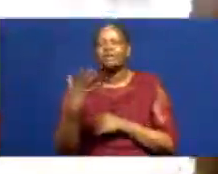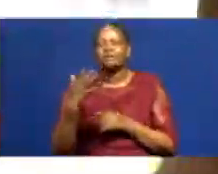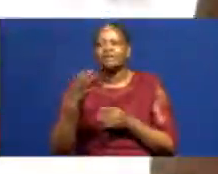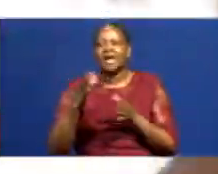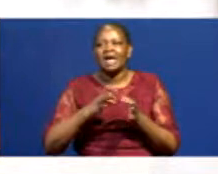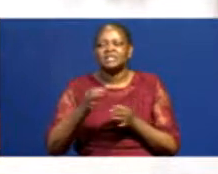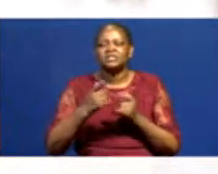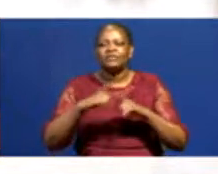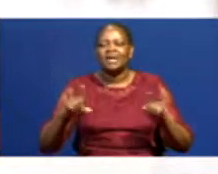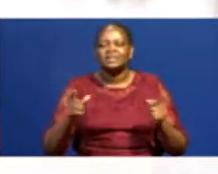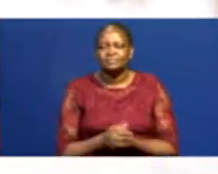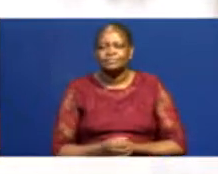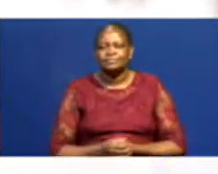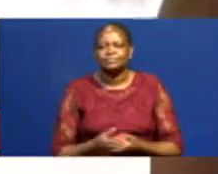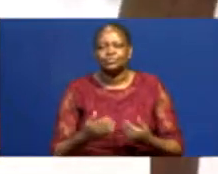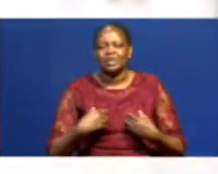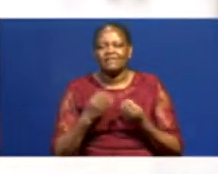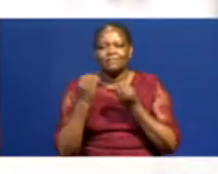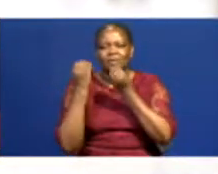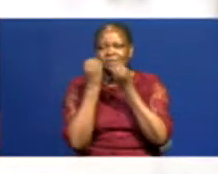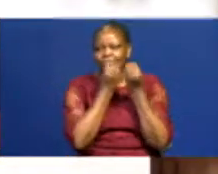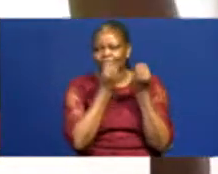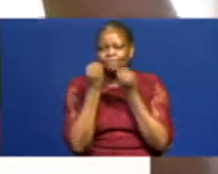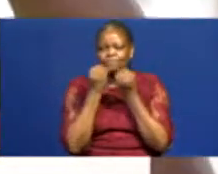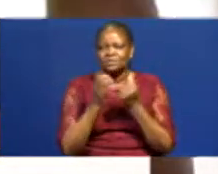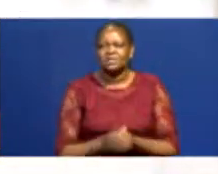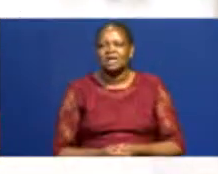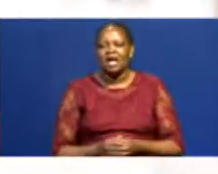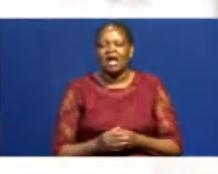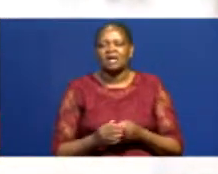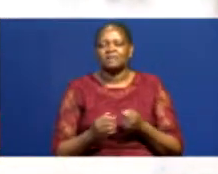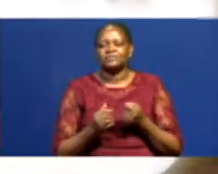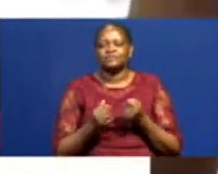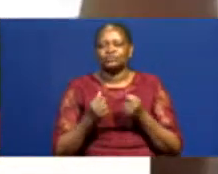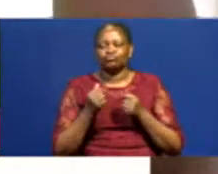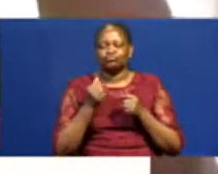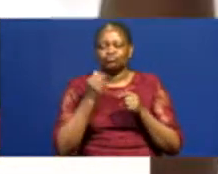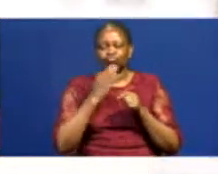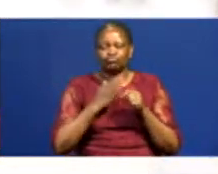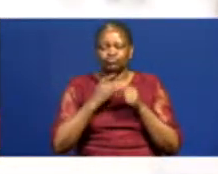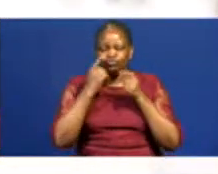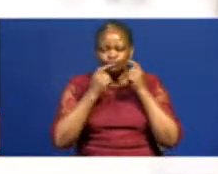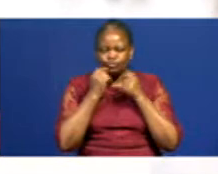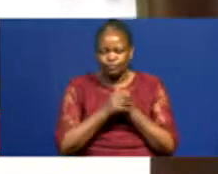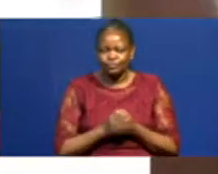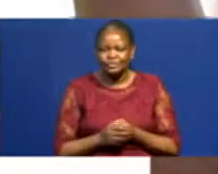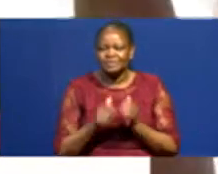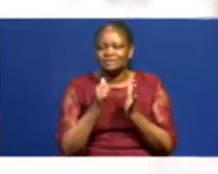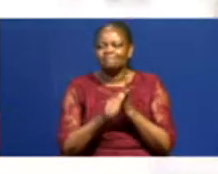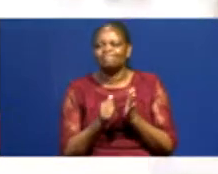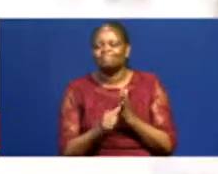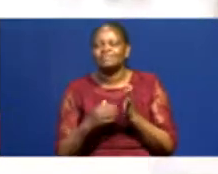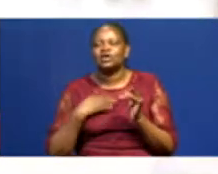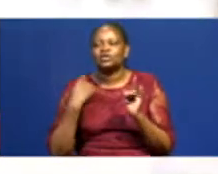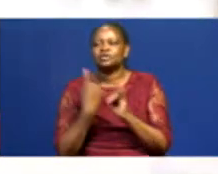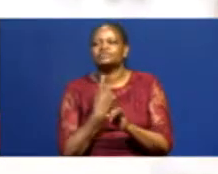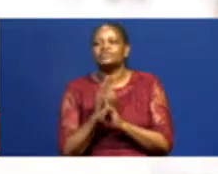Iko watermelon, iko kitungu, iko mahindi, iko spinach, iko